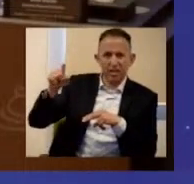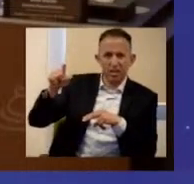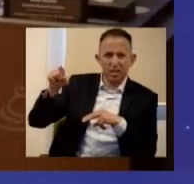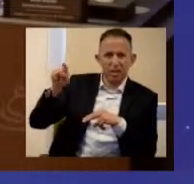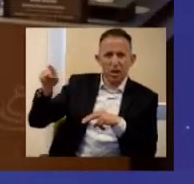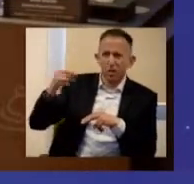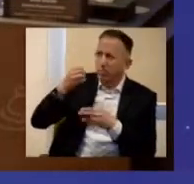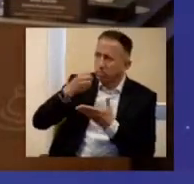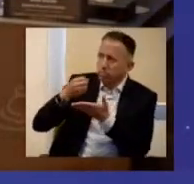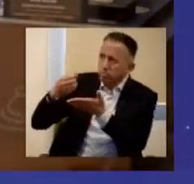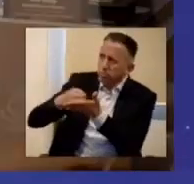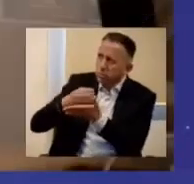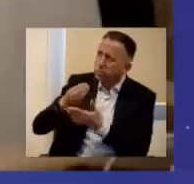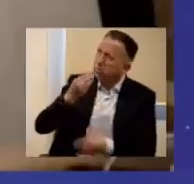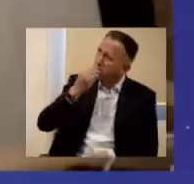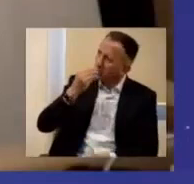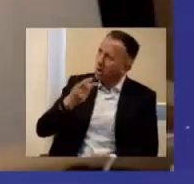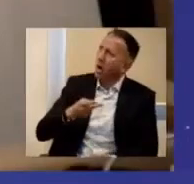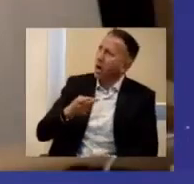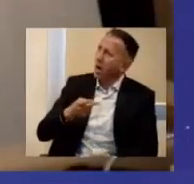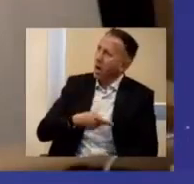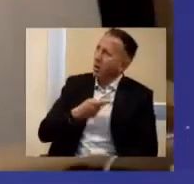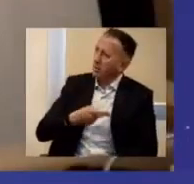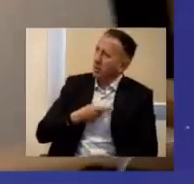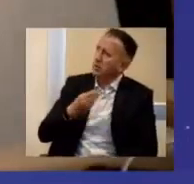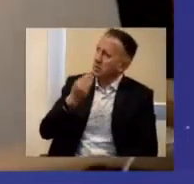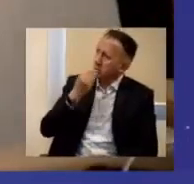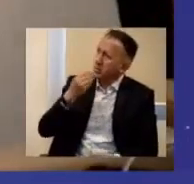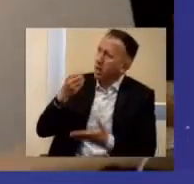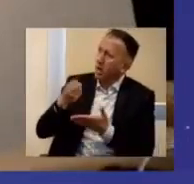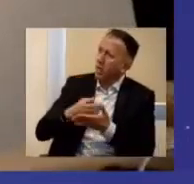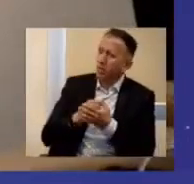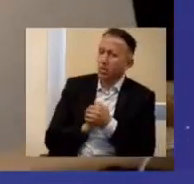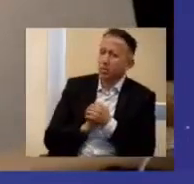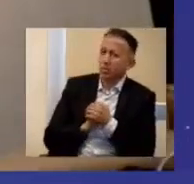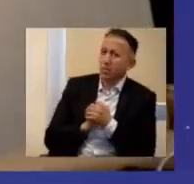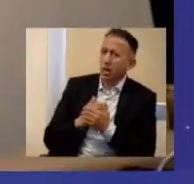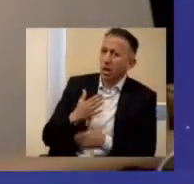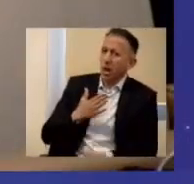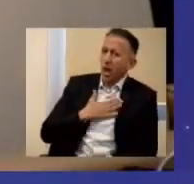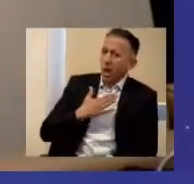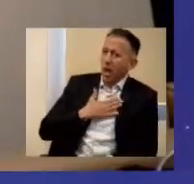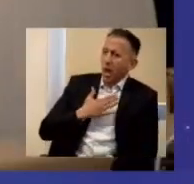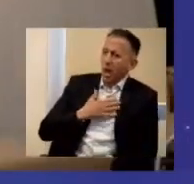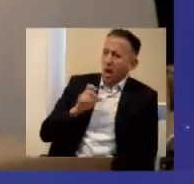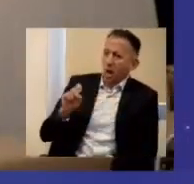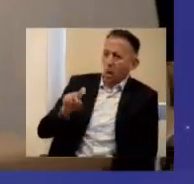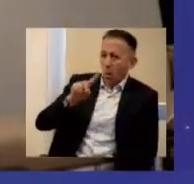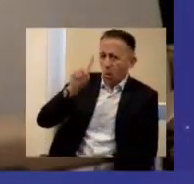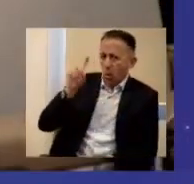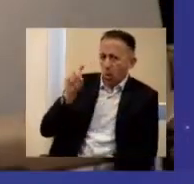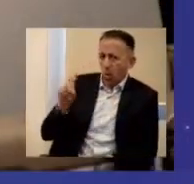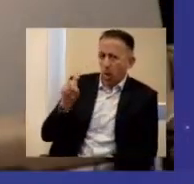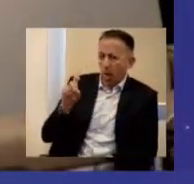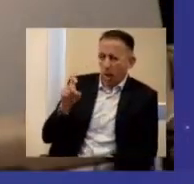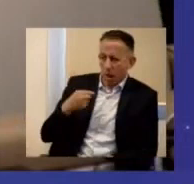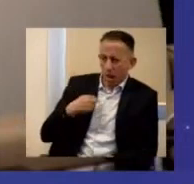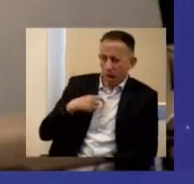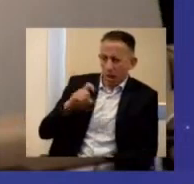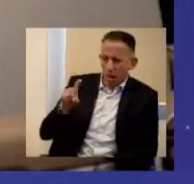the purposefulness. My question is, considering how we were surprised by